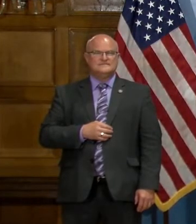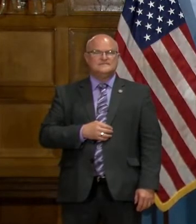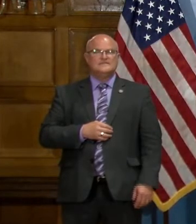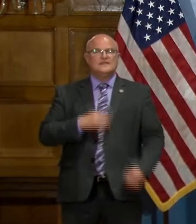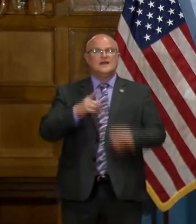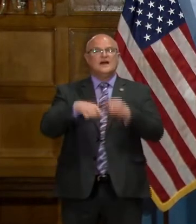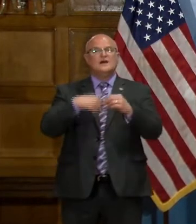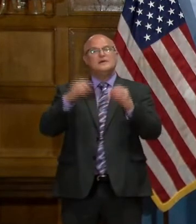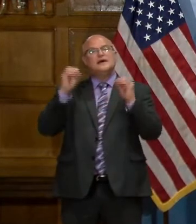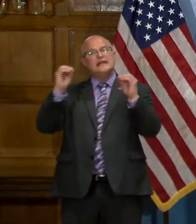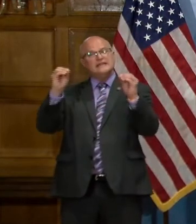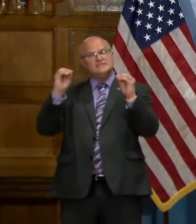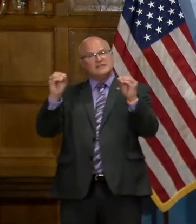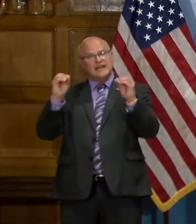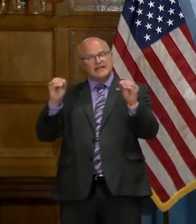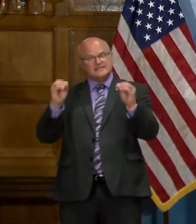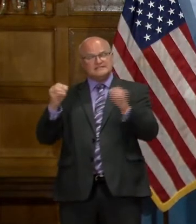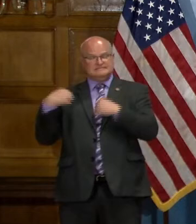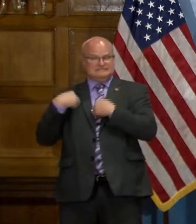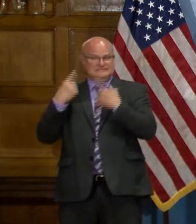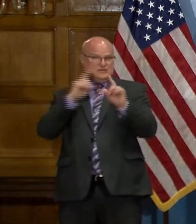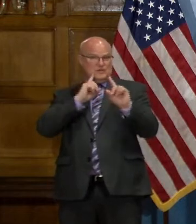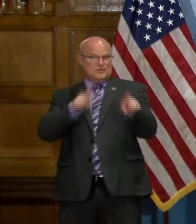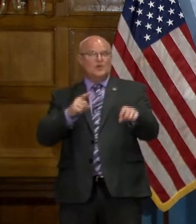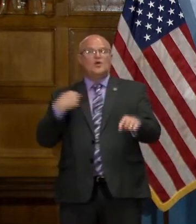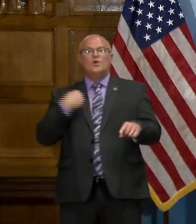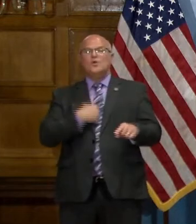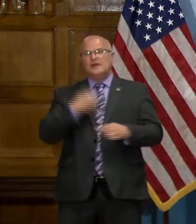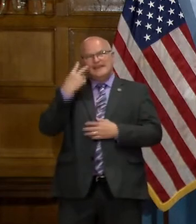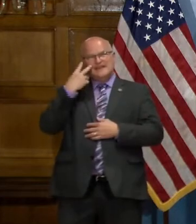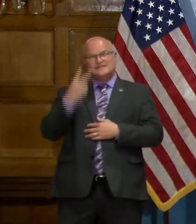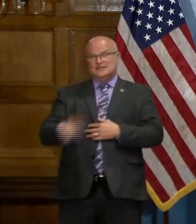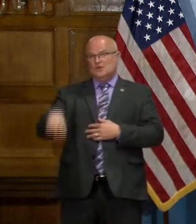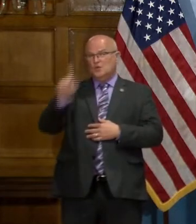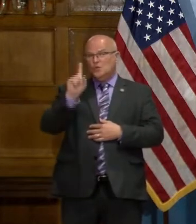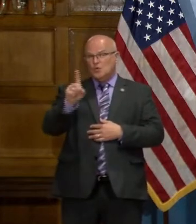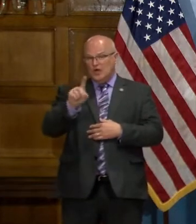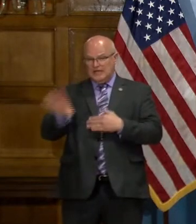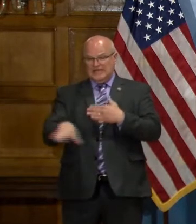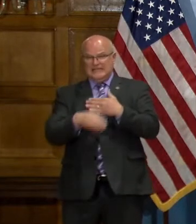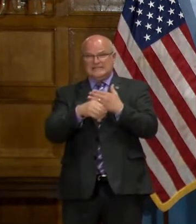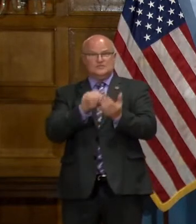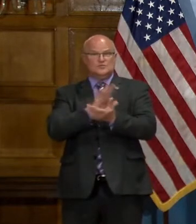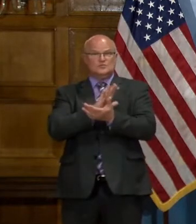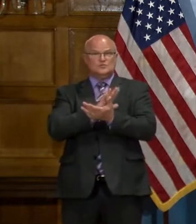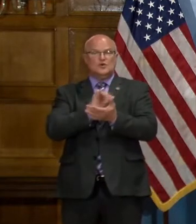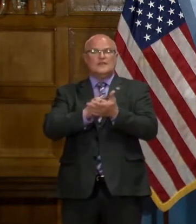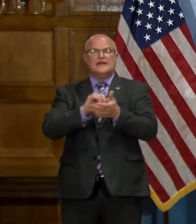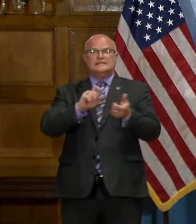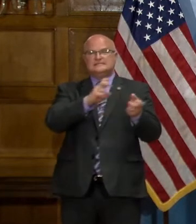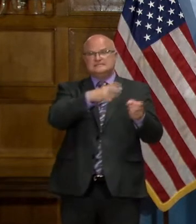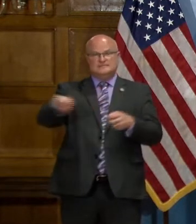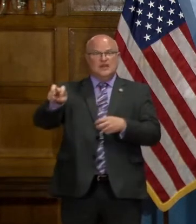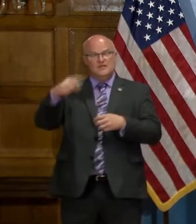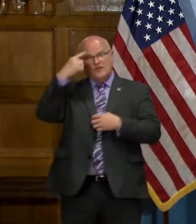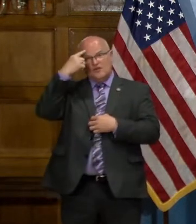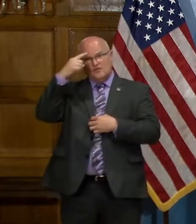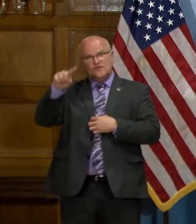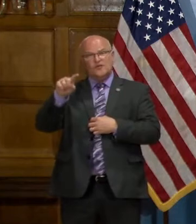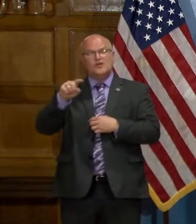Regarding education, as has been reported, we have only seen one additional school that has made adjustments